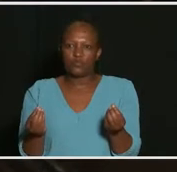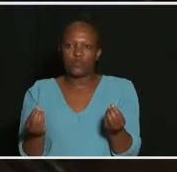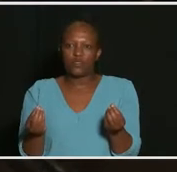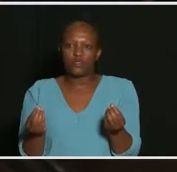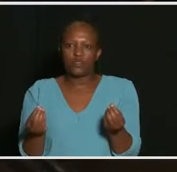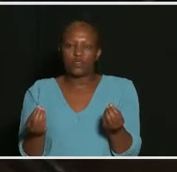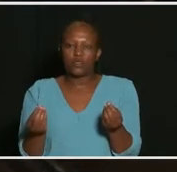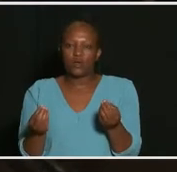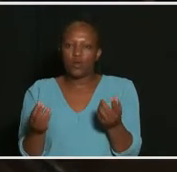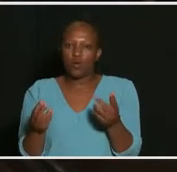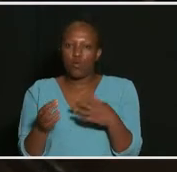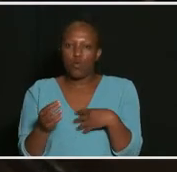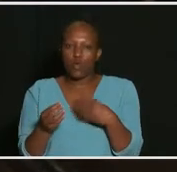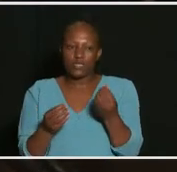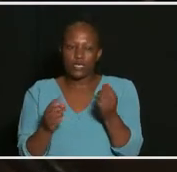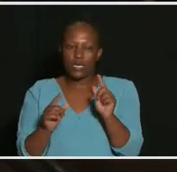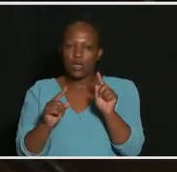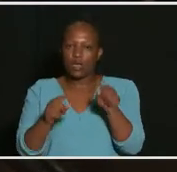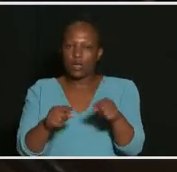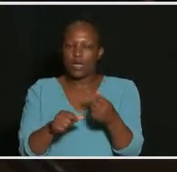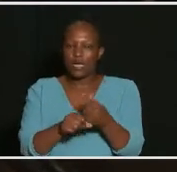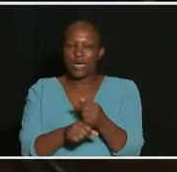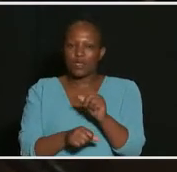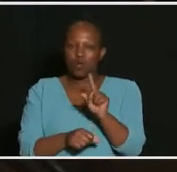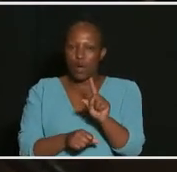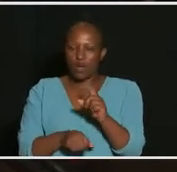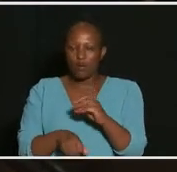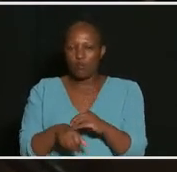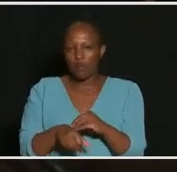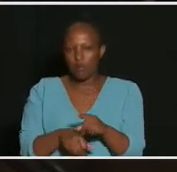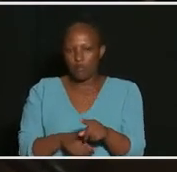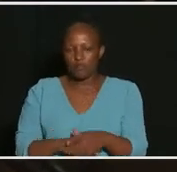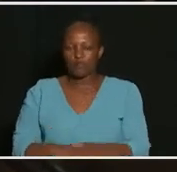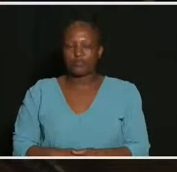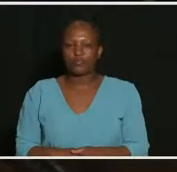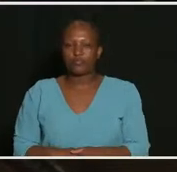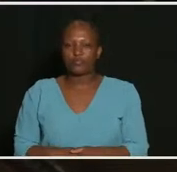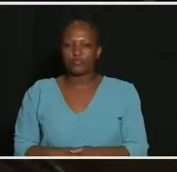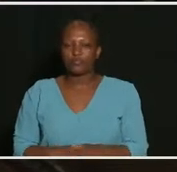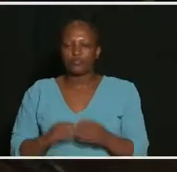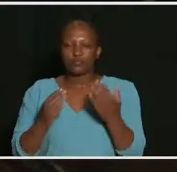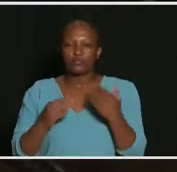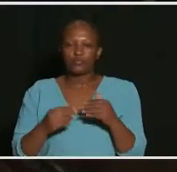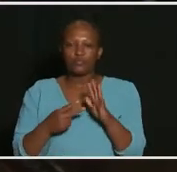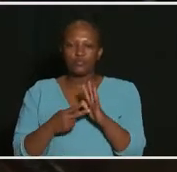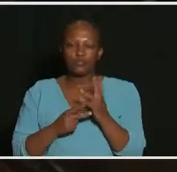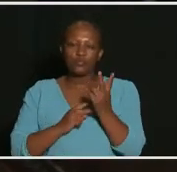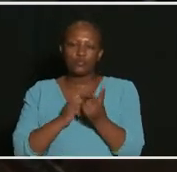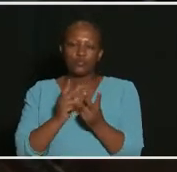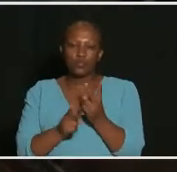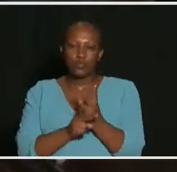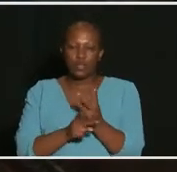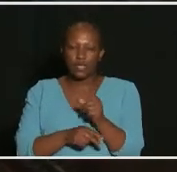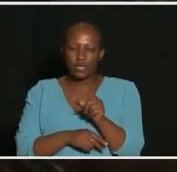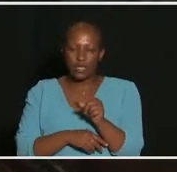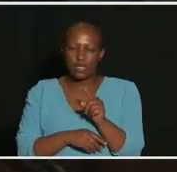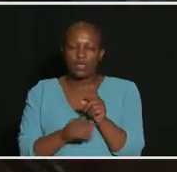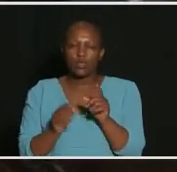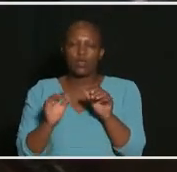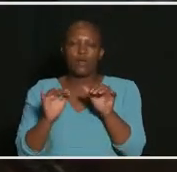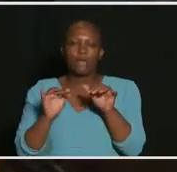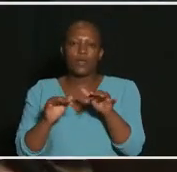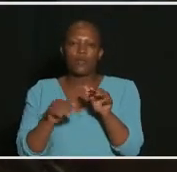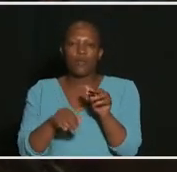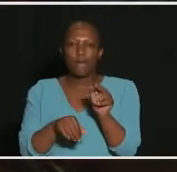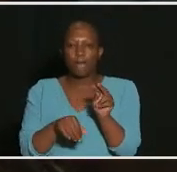at all when those children arrive at grade one so and then again we request that the people who are